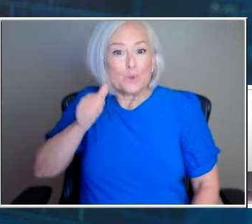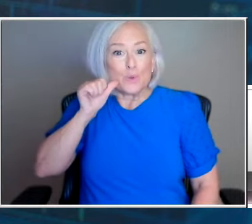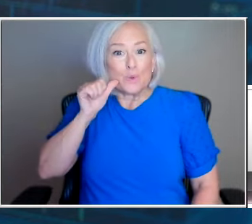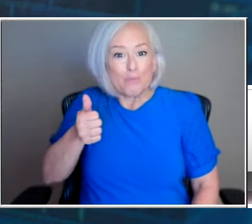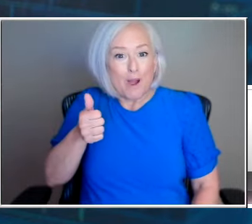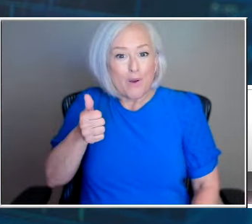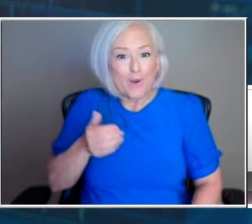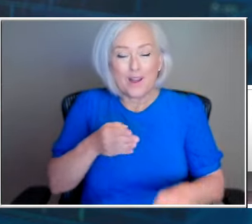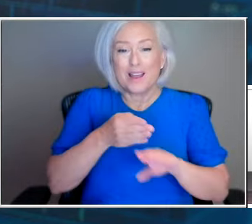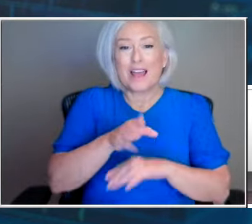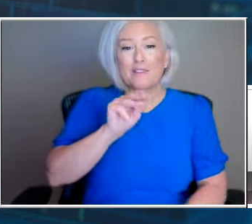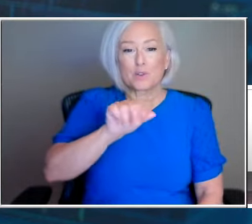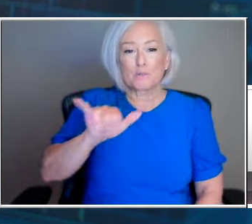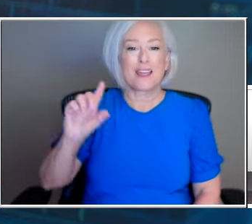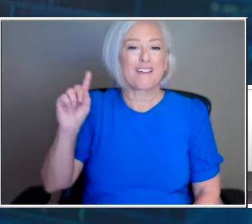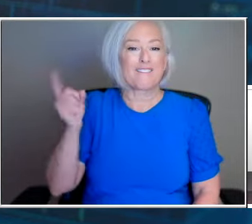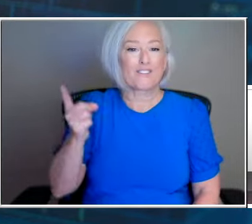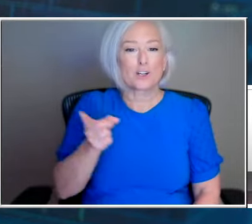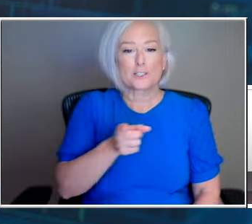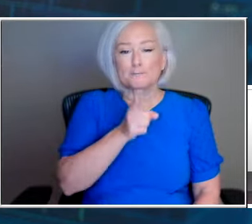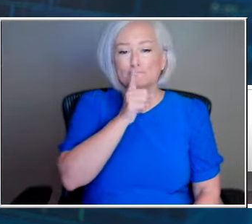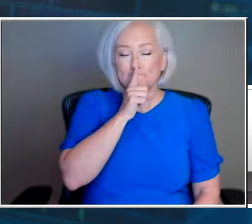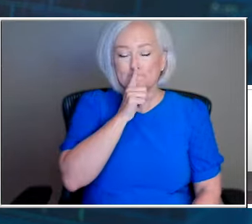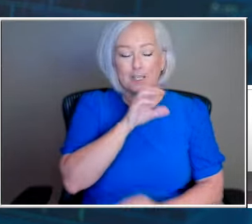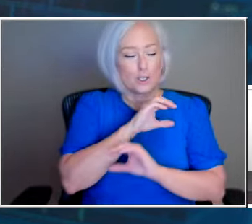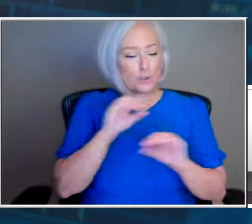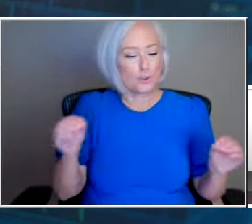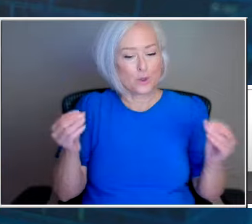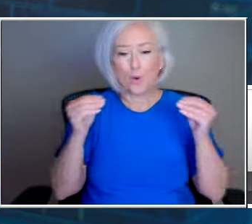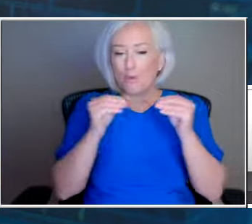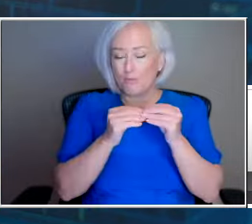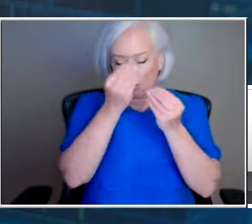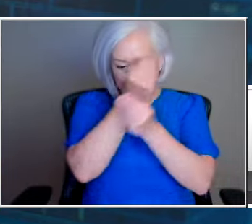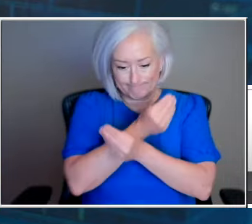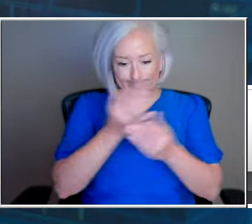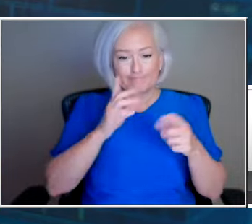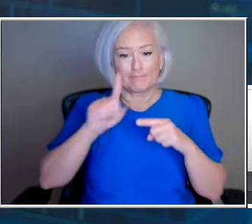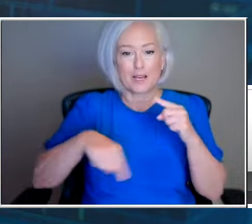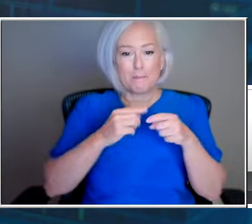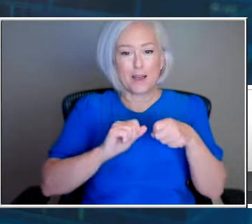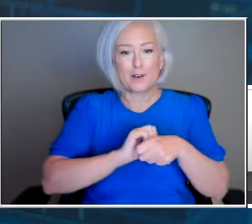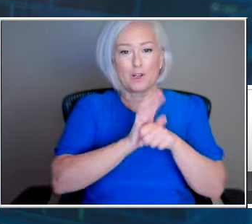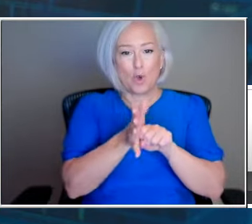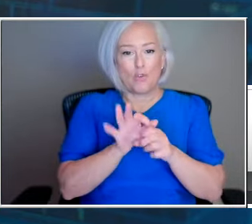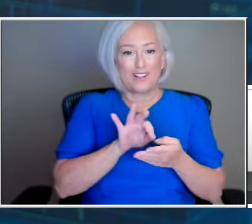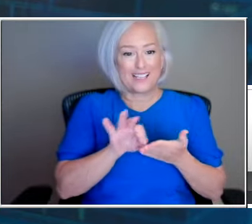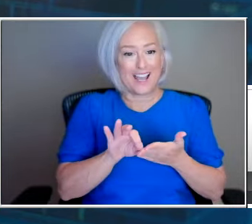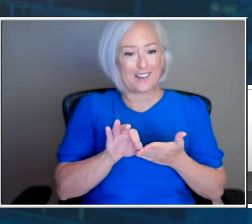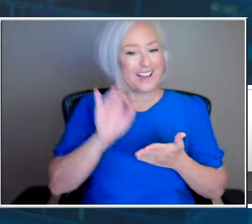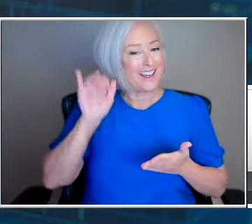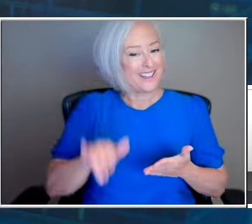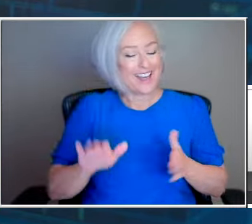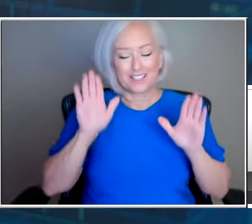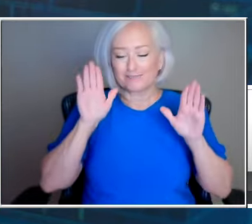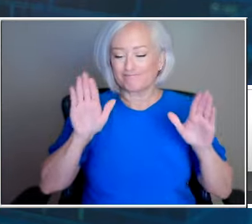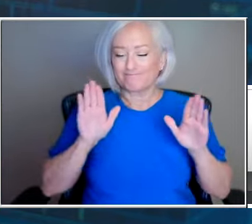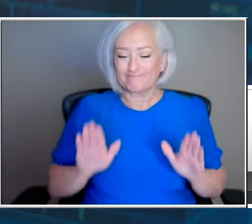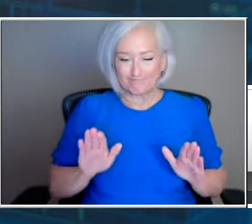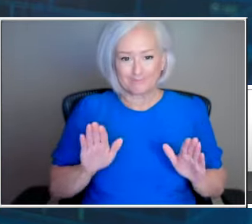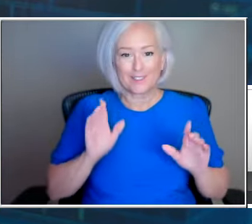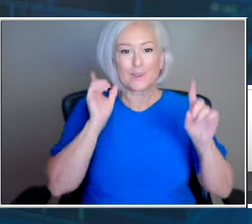to stop sharing the COVID count on this program. We consider this a positive milestone. The public emergency ended 1 year